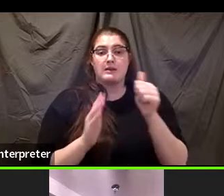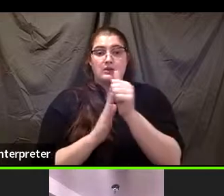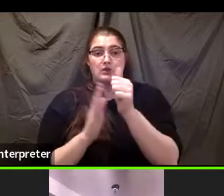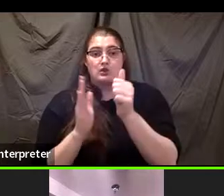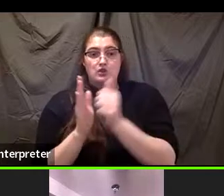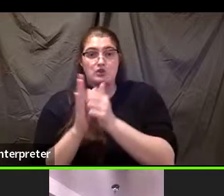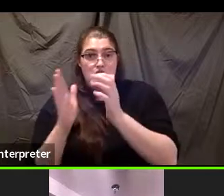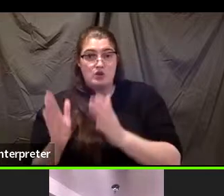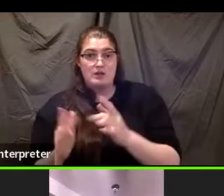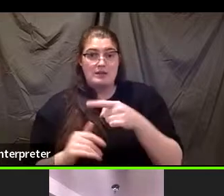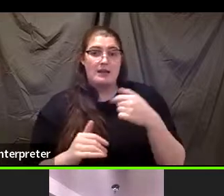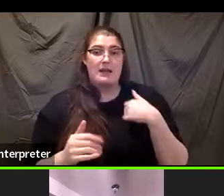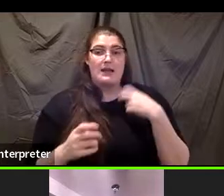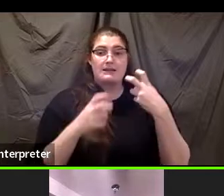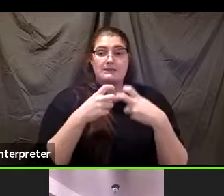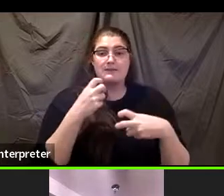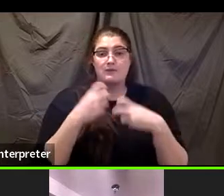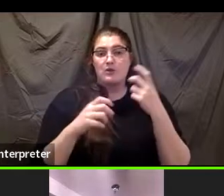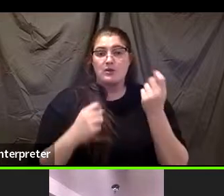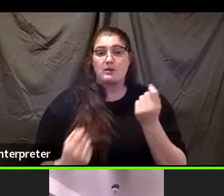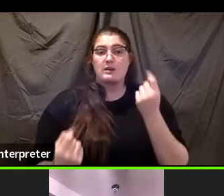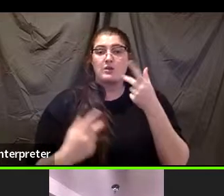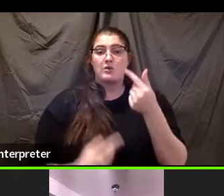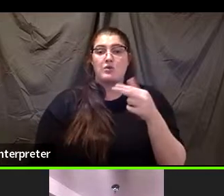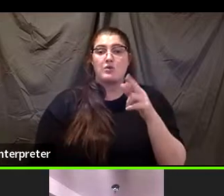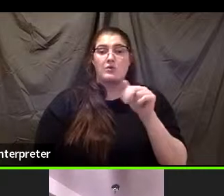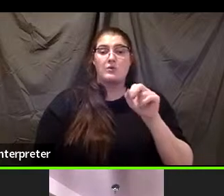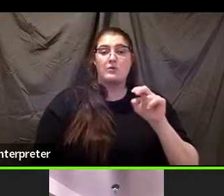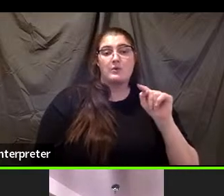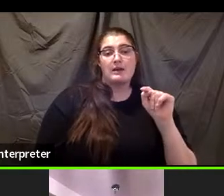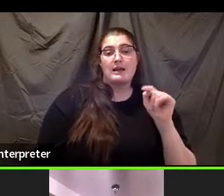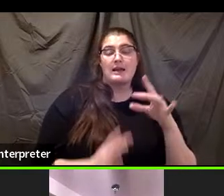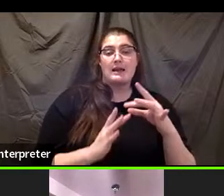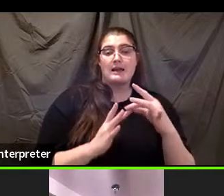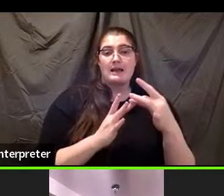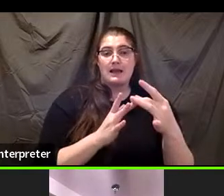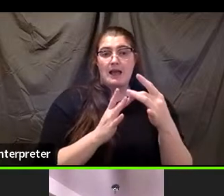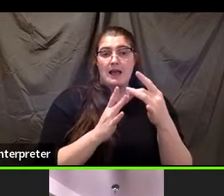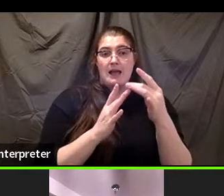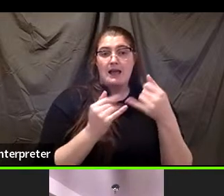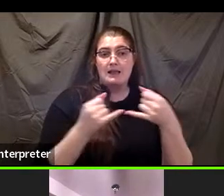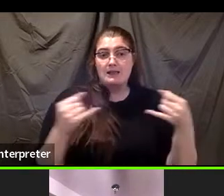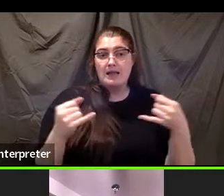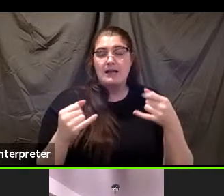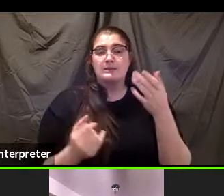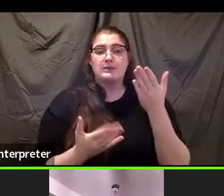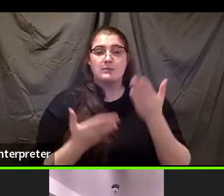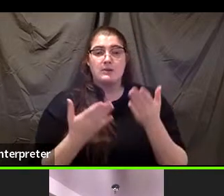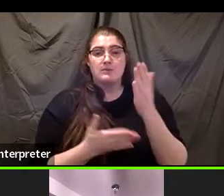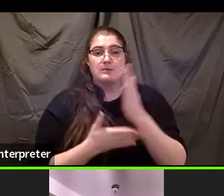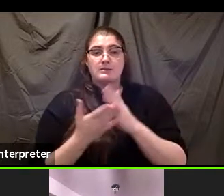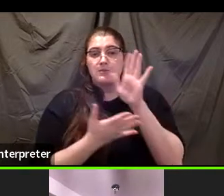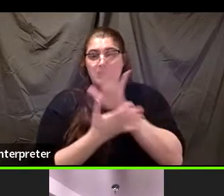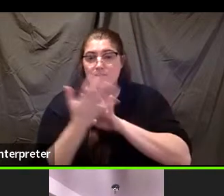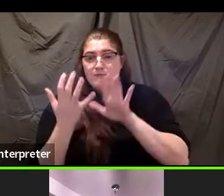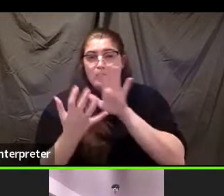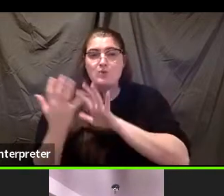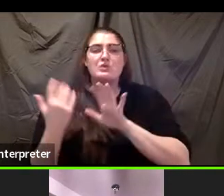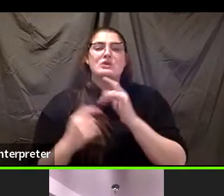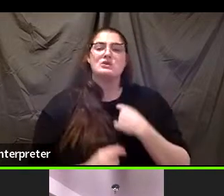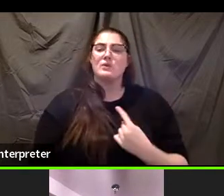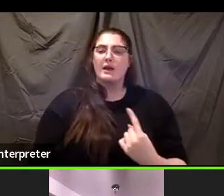says he has difficulty understanding grant guidelines, and there may have been some confusion. So I think it